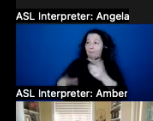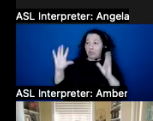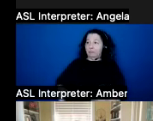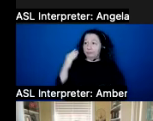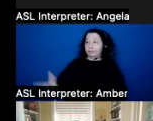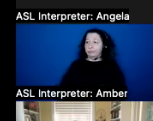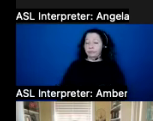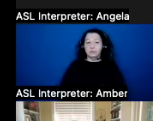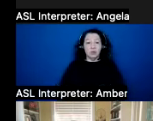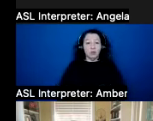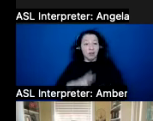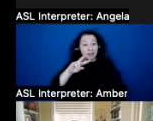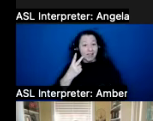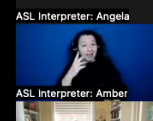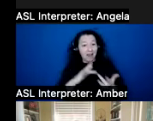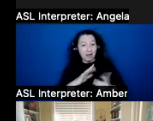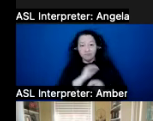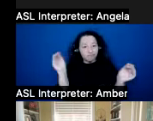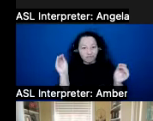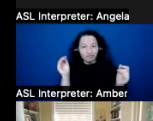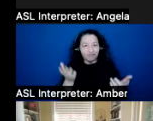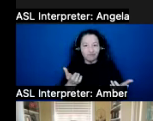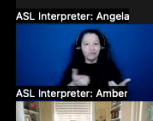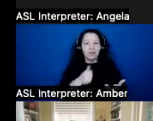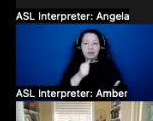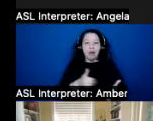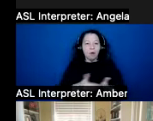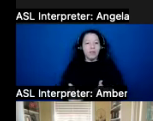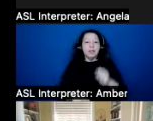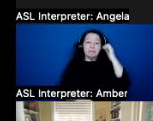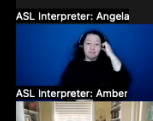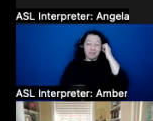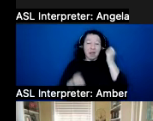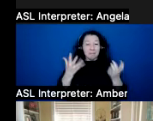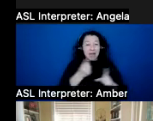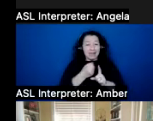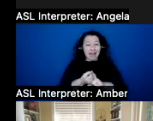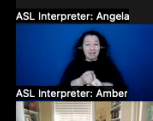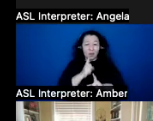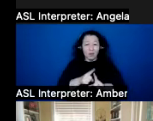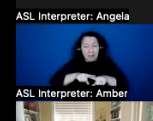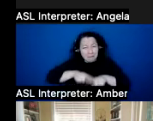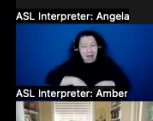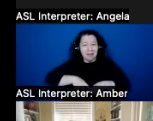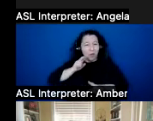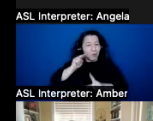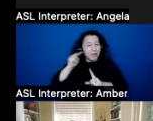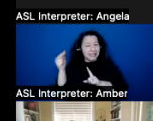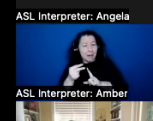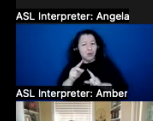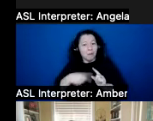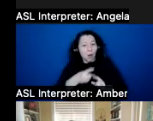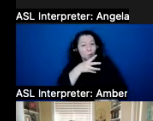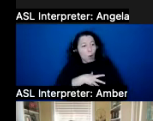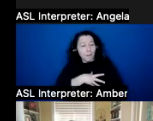Many cases hinge more on perceptions of a woman's credibility than it does on the entire set of circumstances. So we're fear just